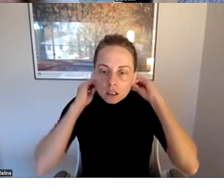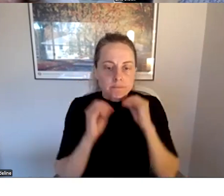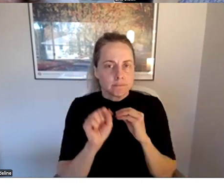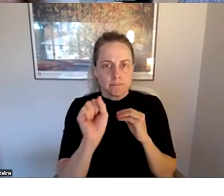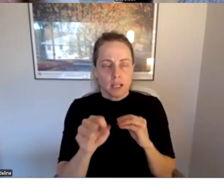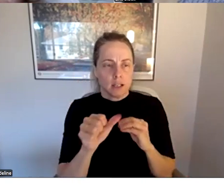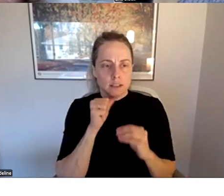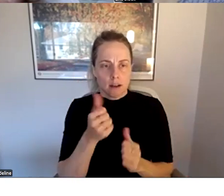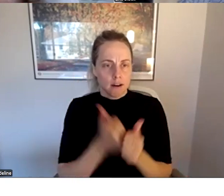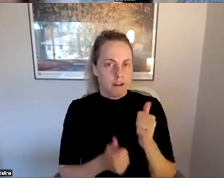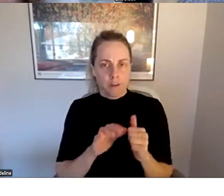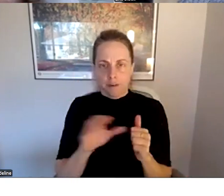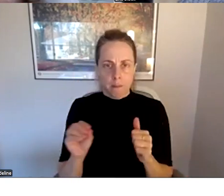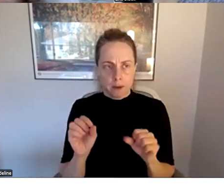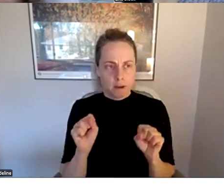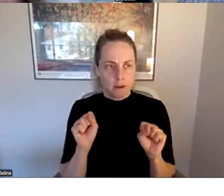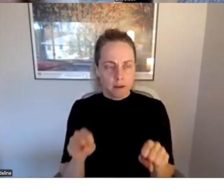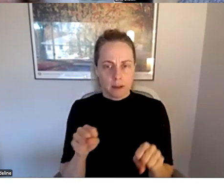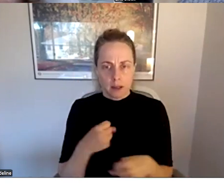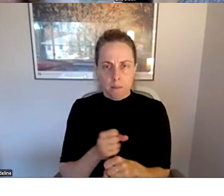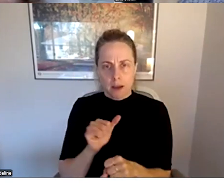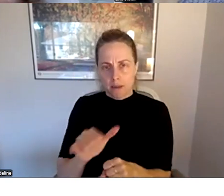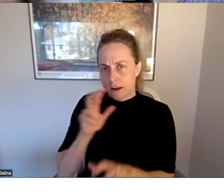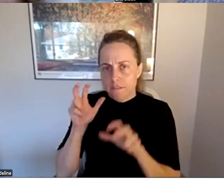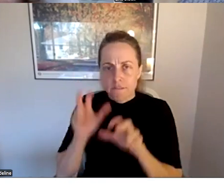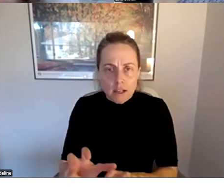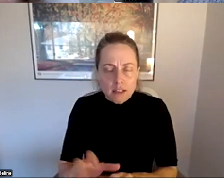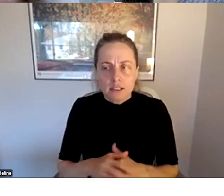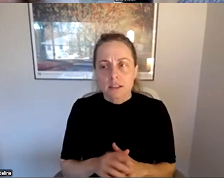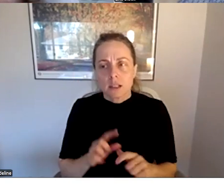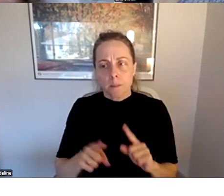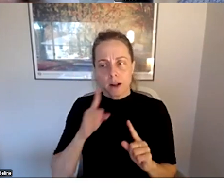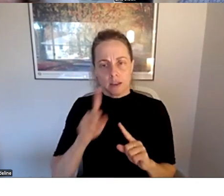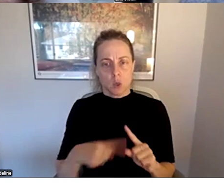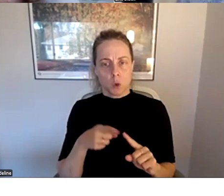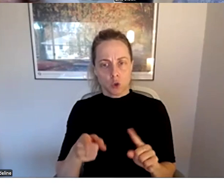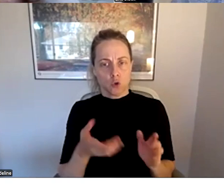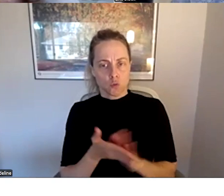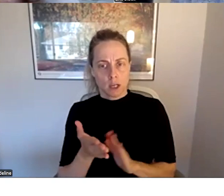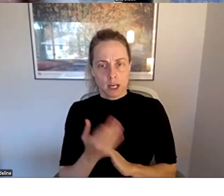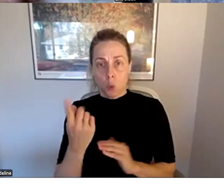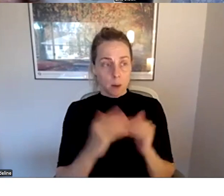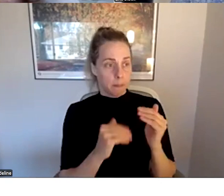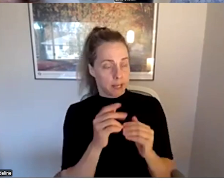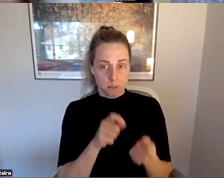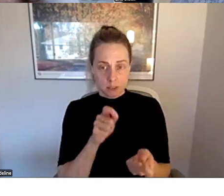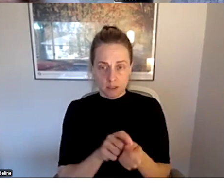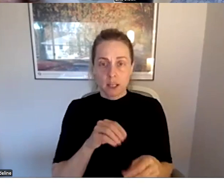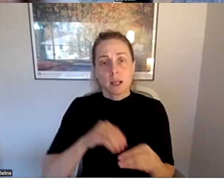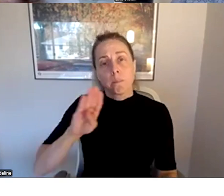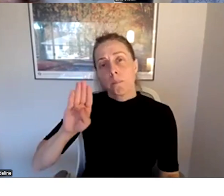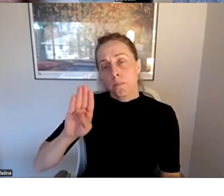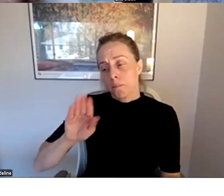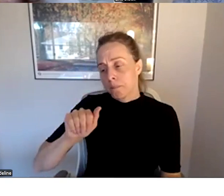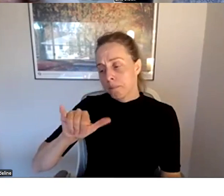not every company could make that that investment. But I think when you're running like this one plant in particular in Bayport, Minnesota,